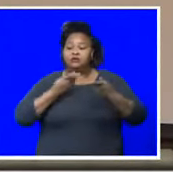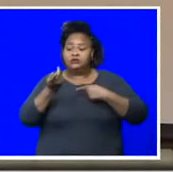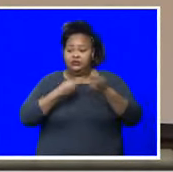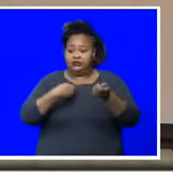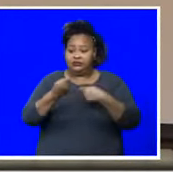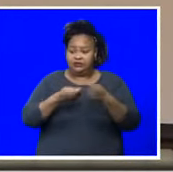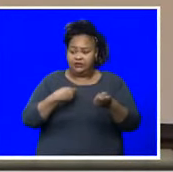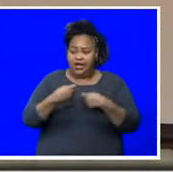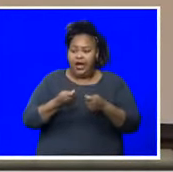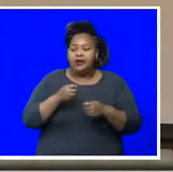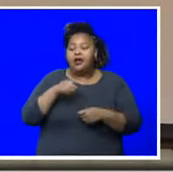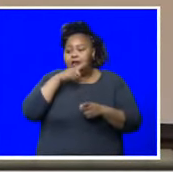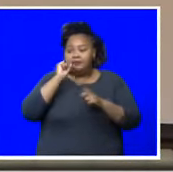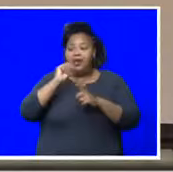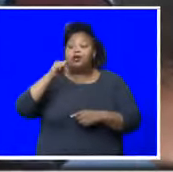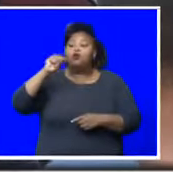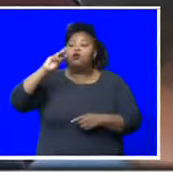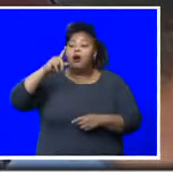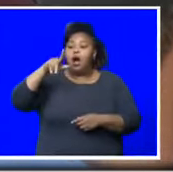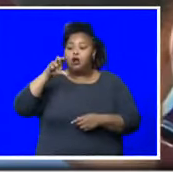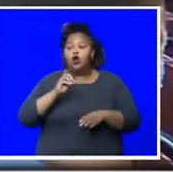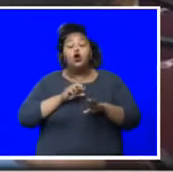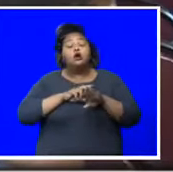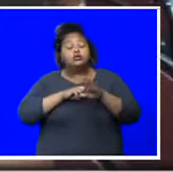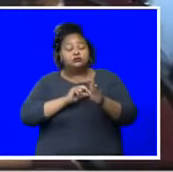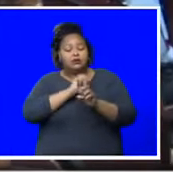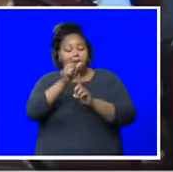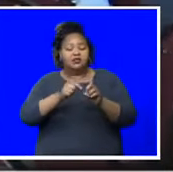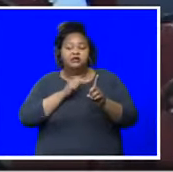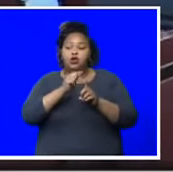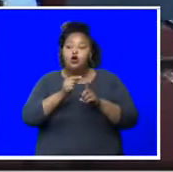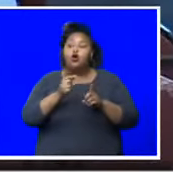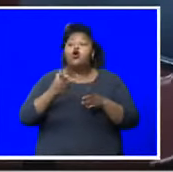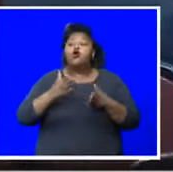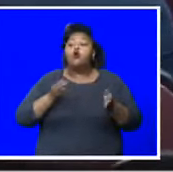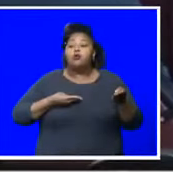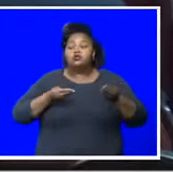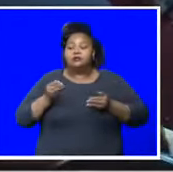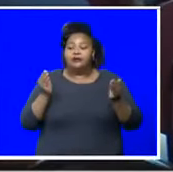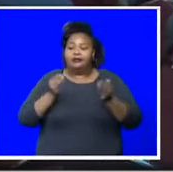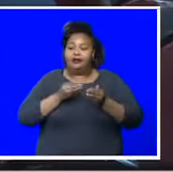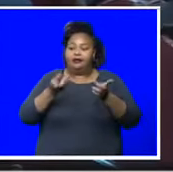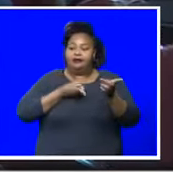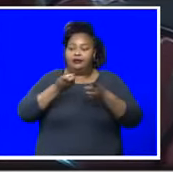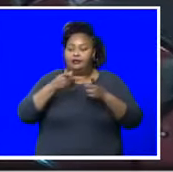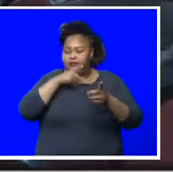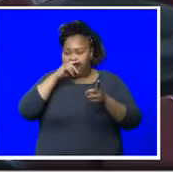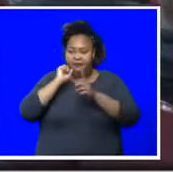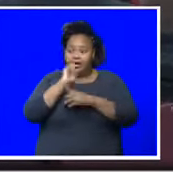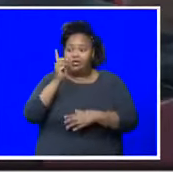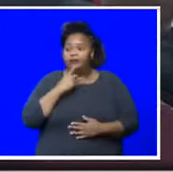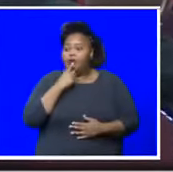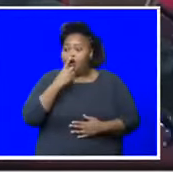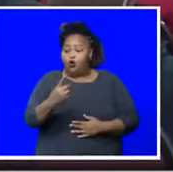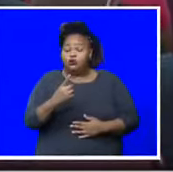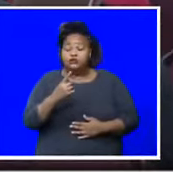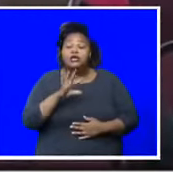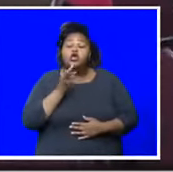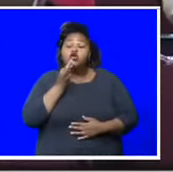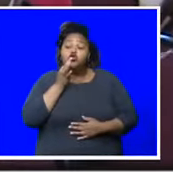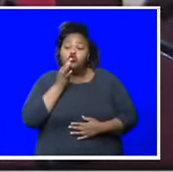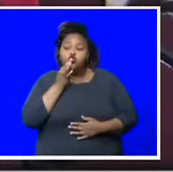labancane etiko Mluleki Dlamini ithi bantfu labasha abalisebentise leli thuba lekufunza